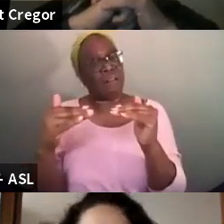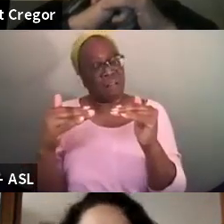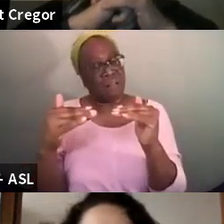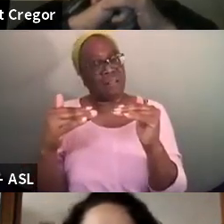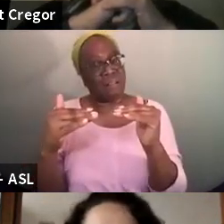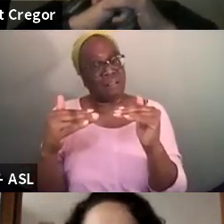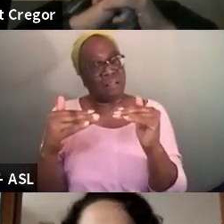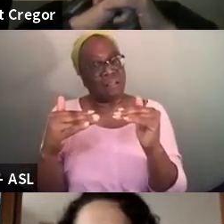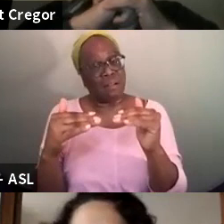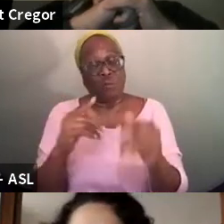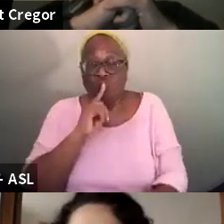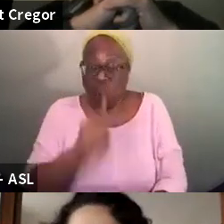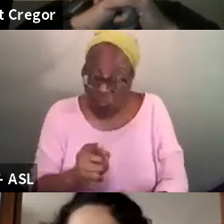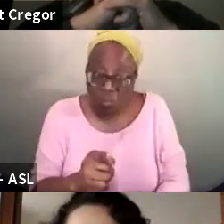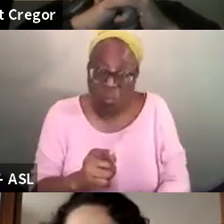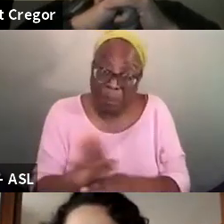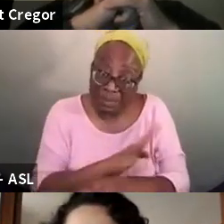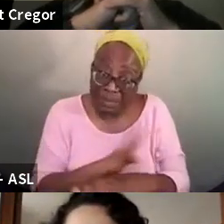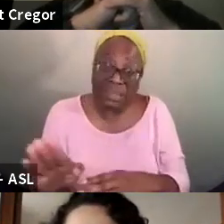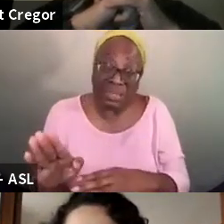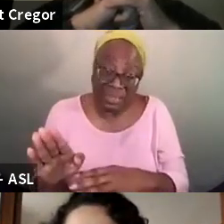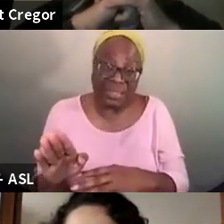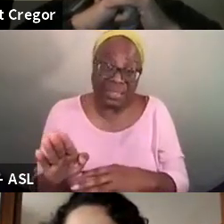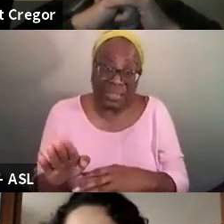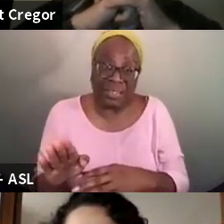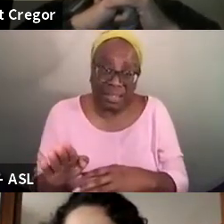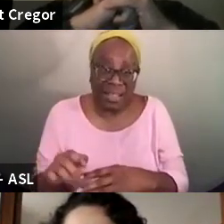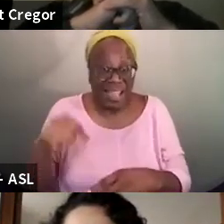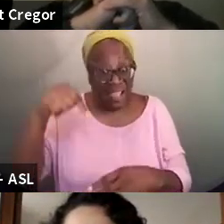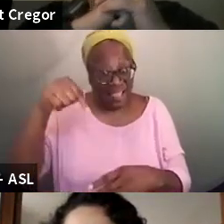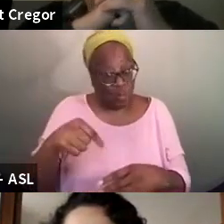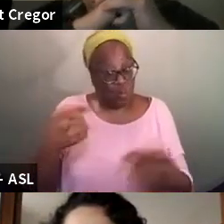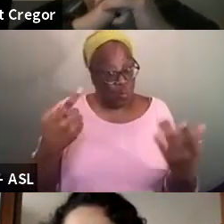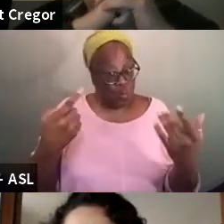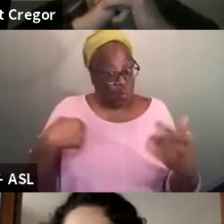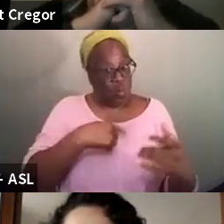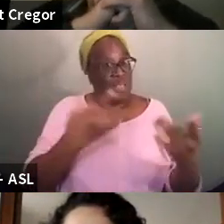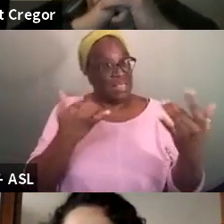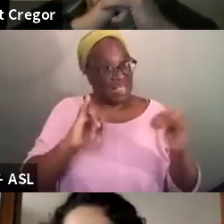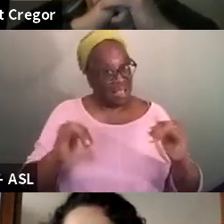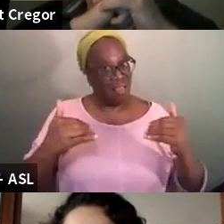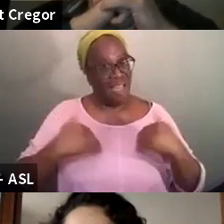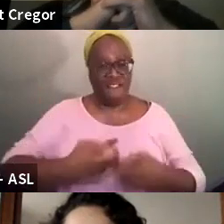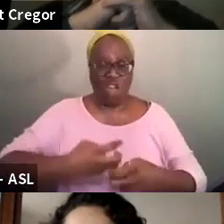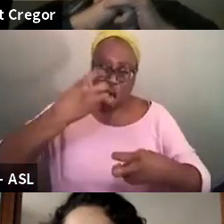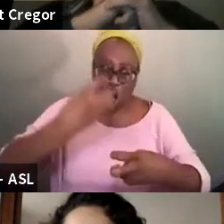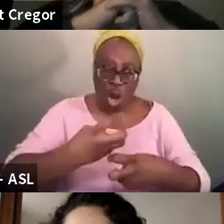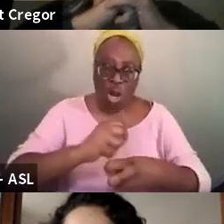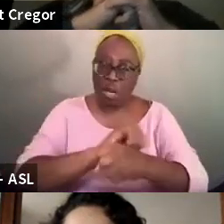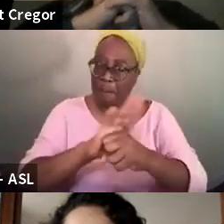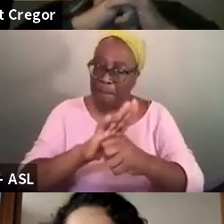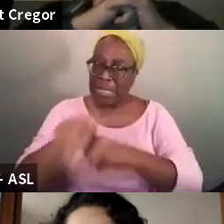saying this was a hard pandemic year for Boston Public Schools,